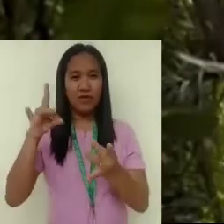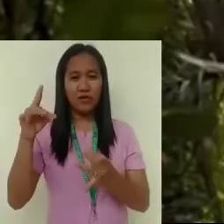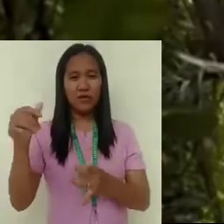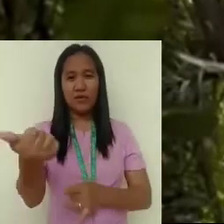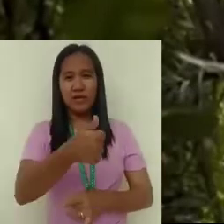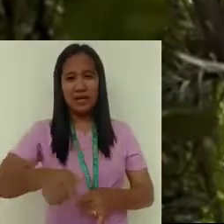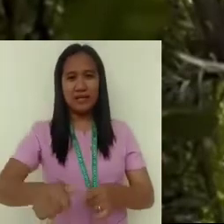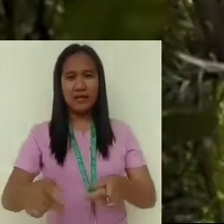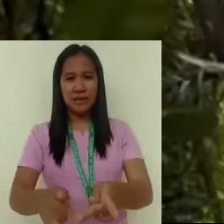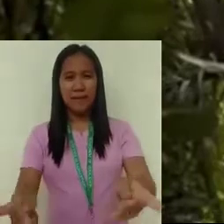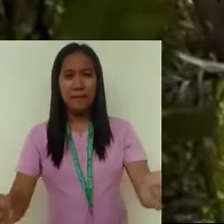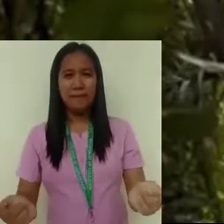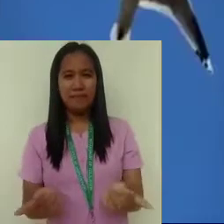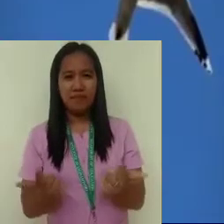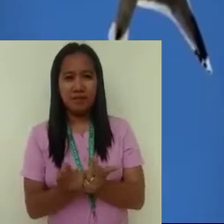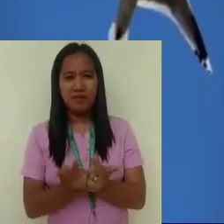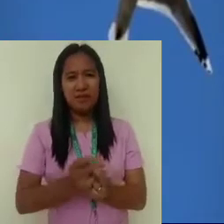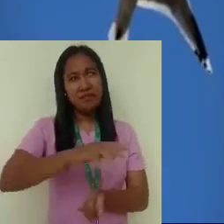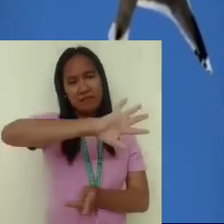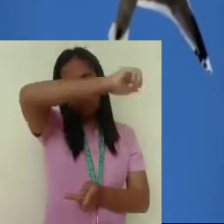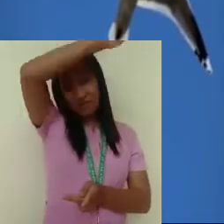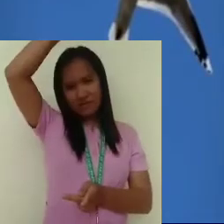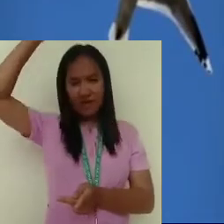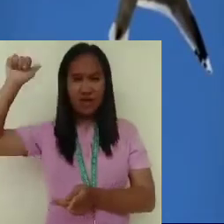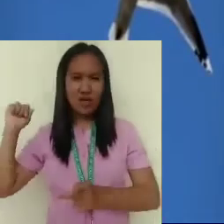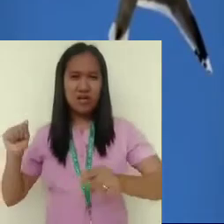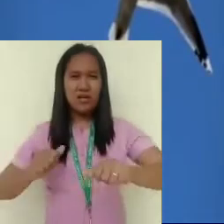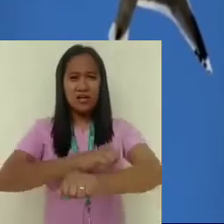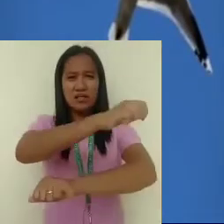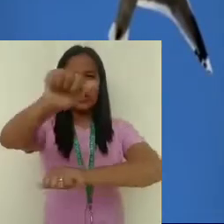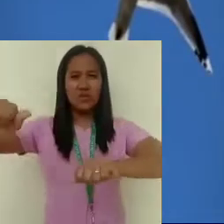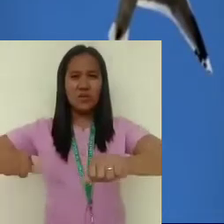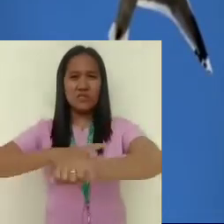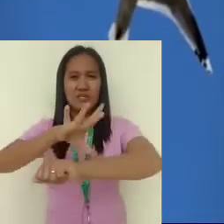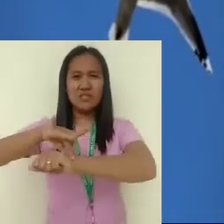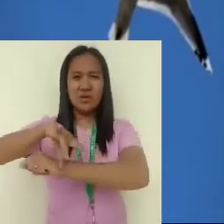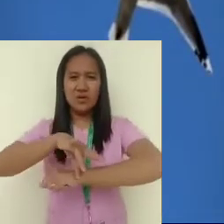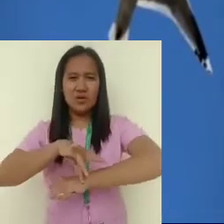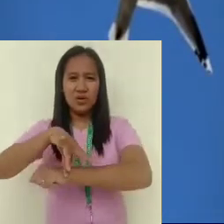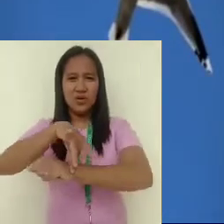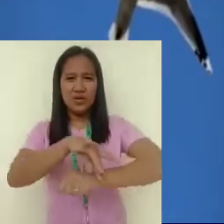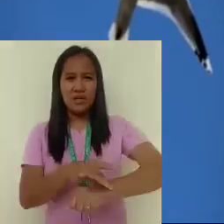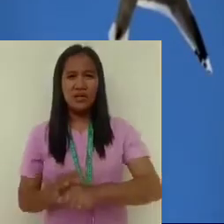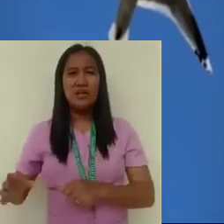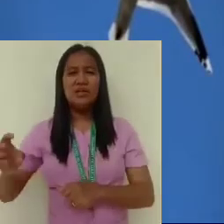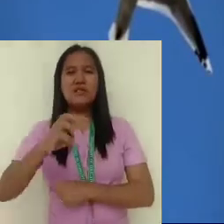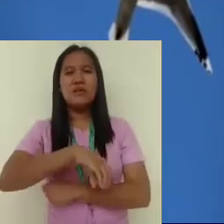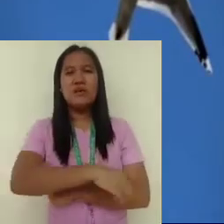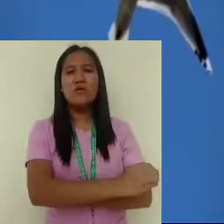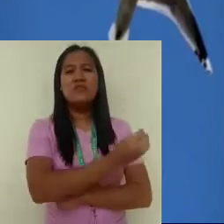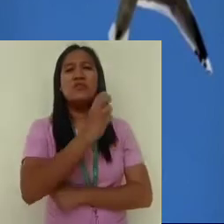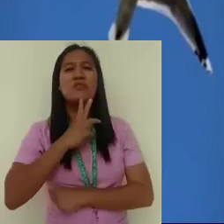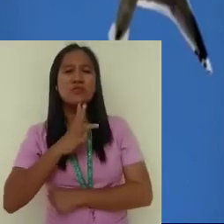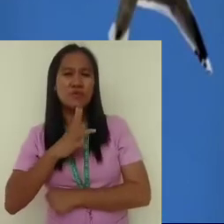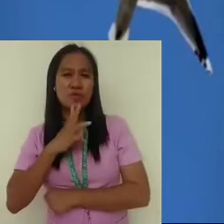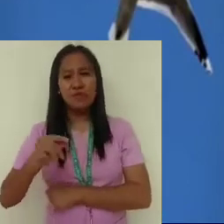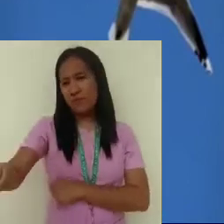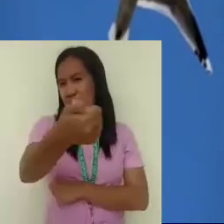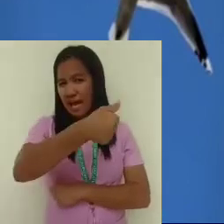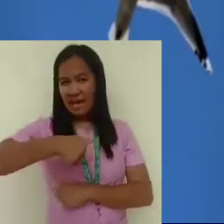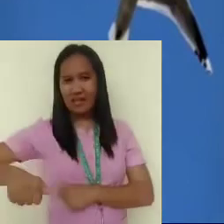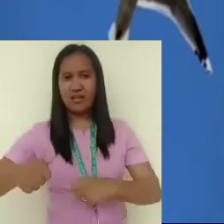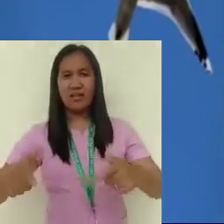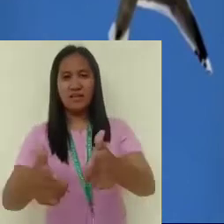can exist. This can be in the air, on the surface of the Earth, in our oceans, or in